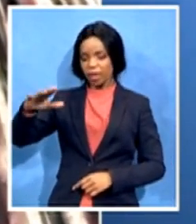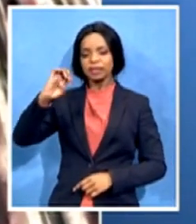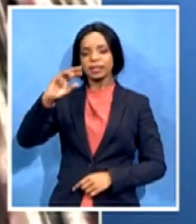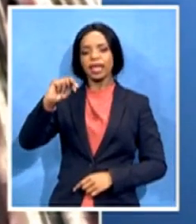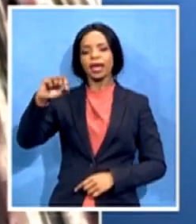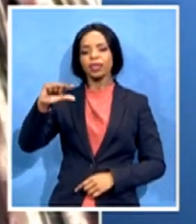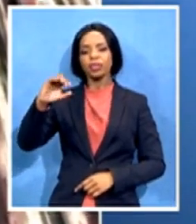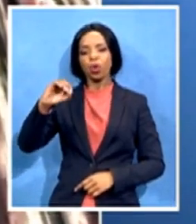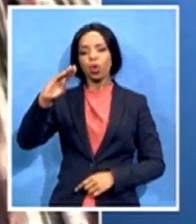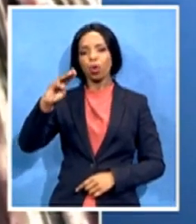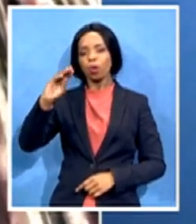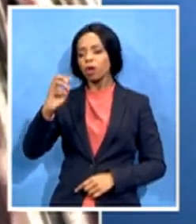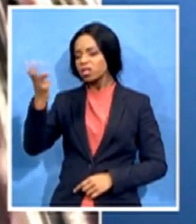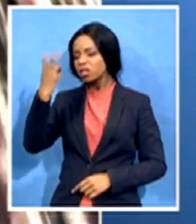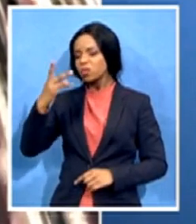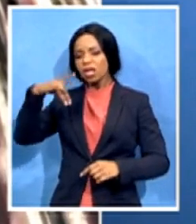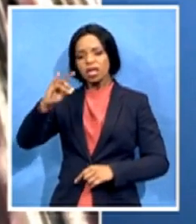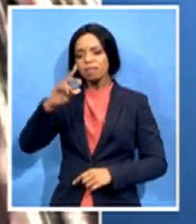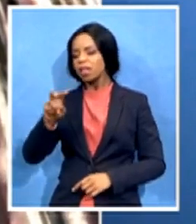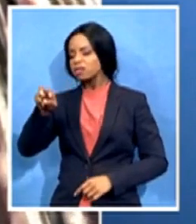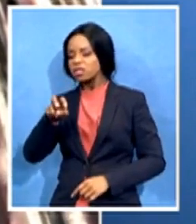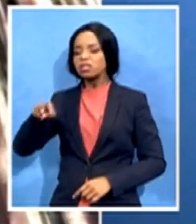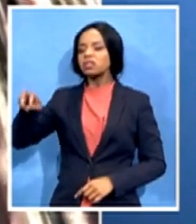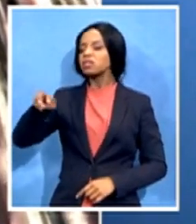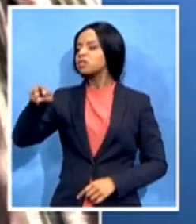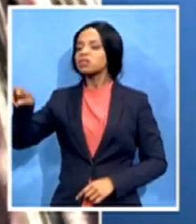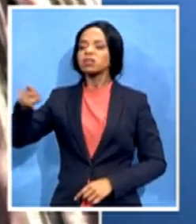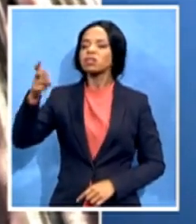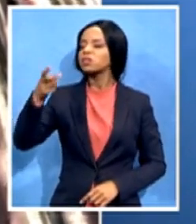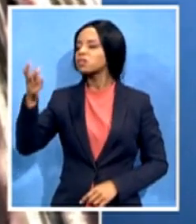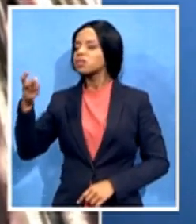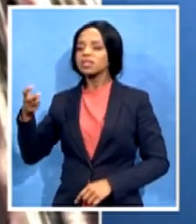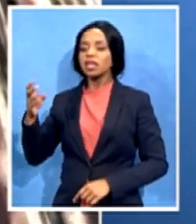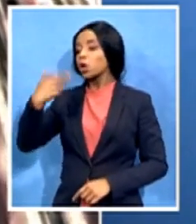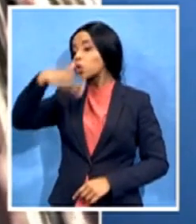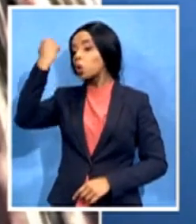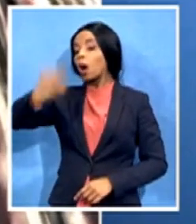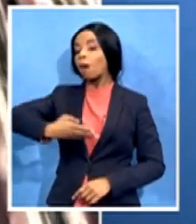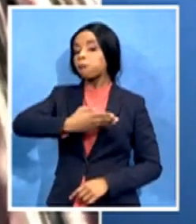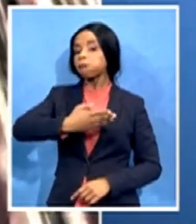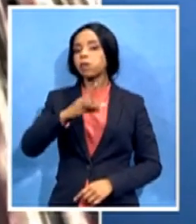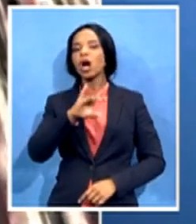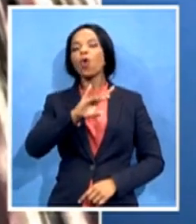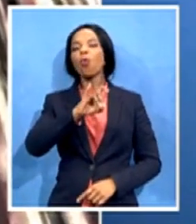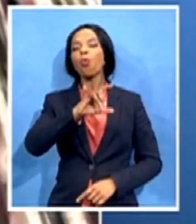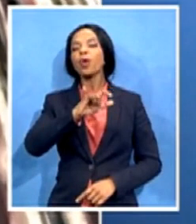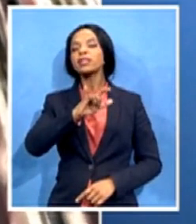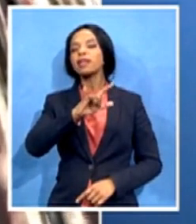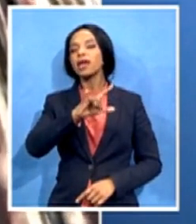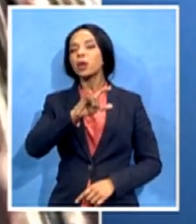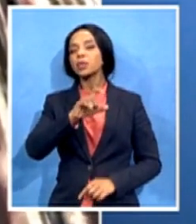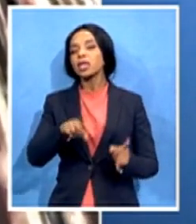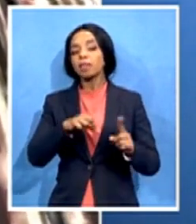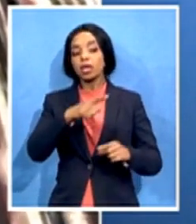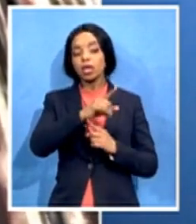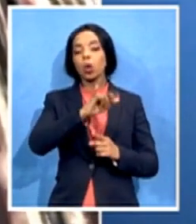the animal is in Queenstown. Over time, the Queenstown pound will sell those animals at a very cheap price,